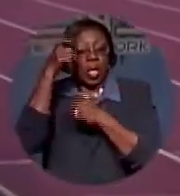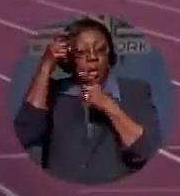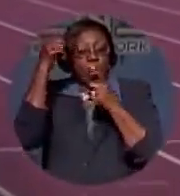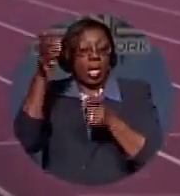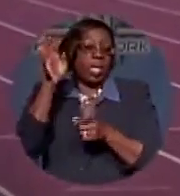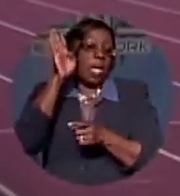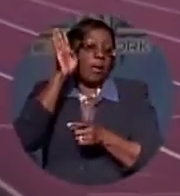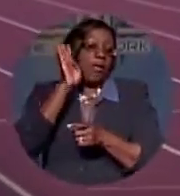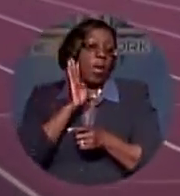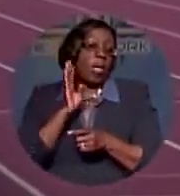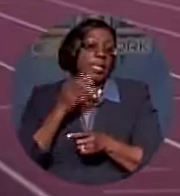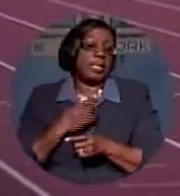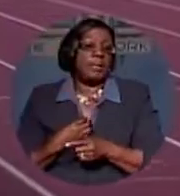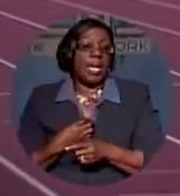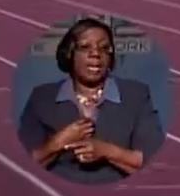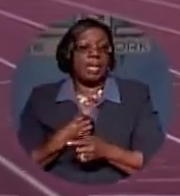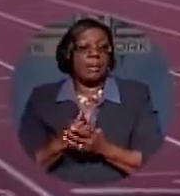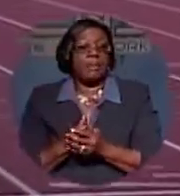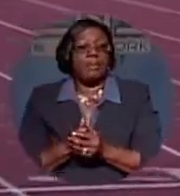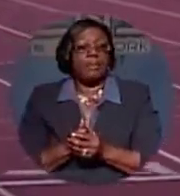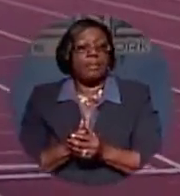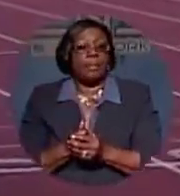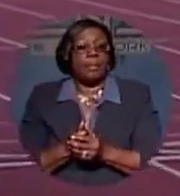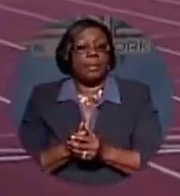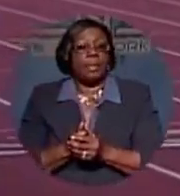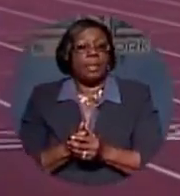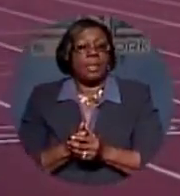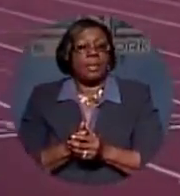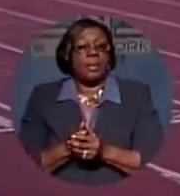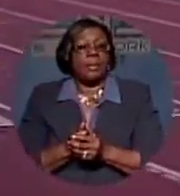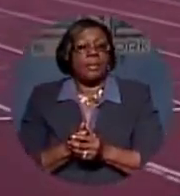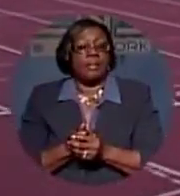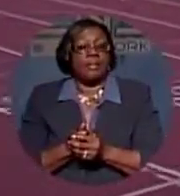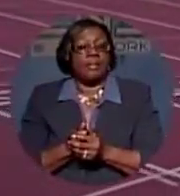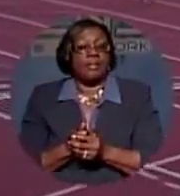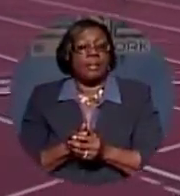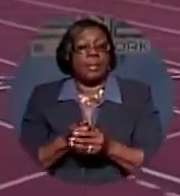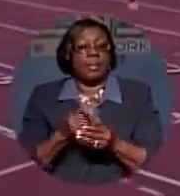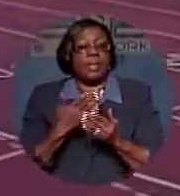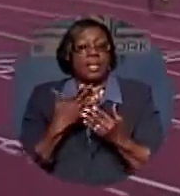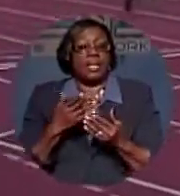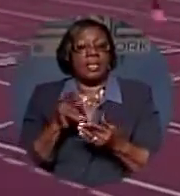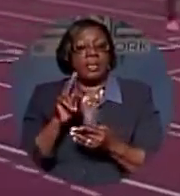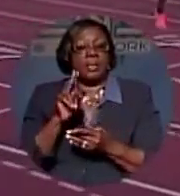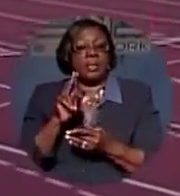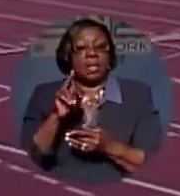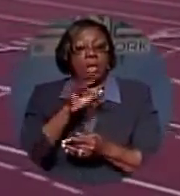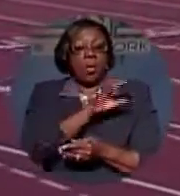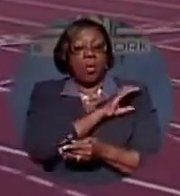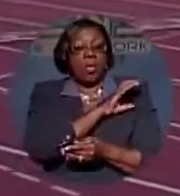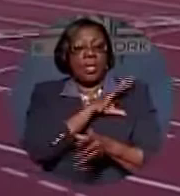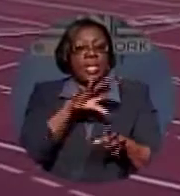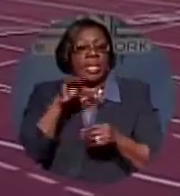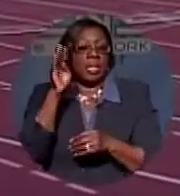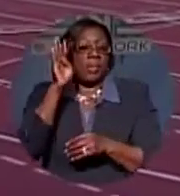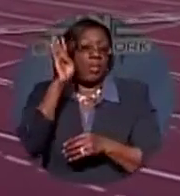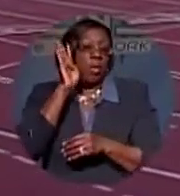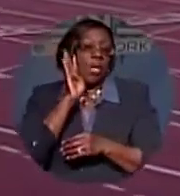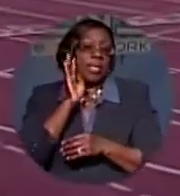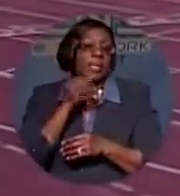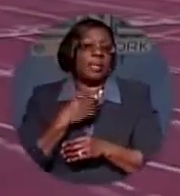bronze medal thanks to 2 disqualifications by Team Jamaica. Colebrook getting the bronze